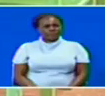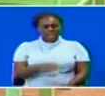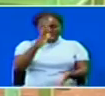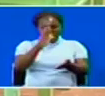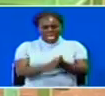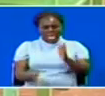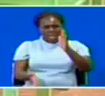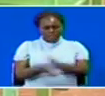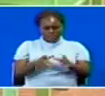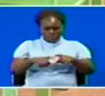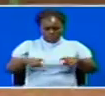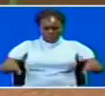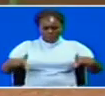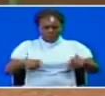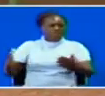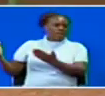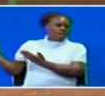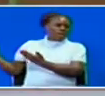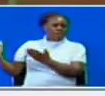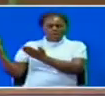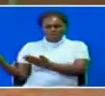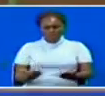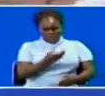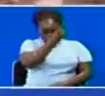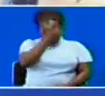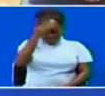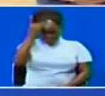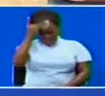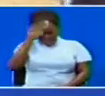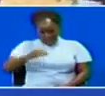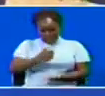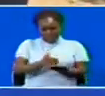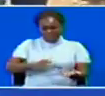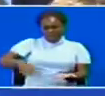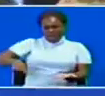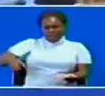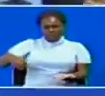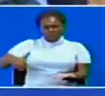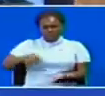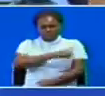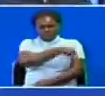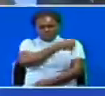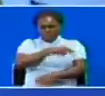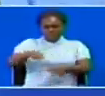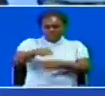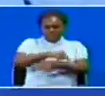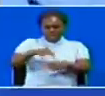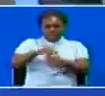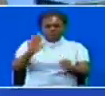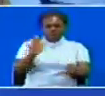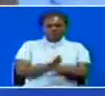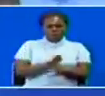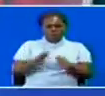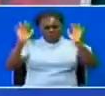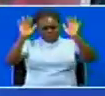Empty benches welcome you to the Dagoretti Sub-County Hospital. The nationwide doctors'